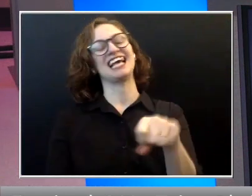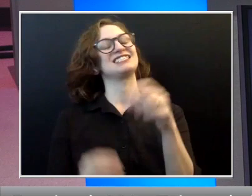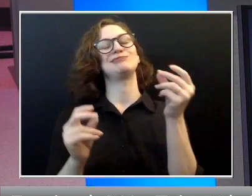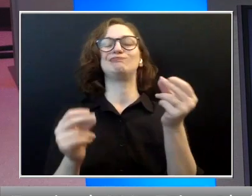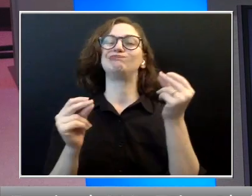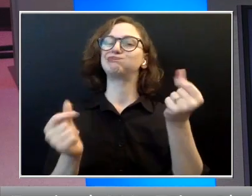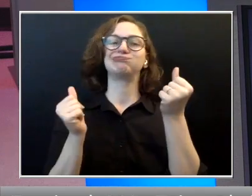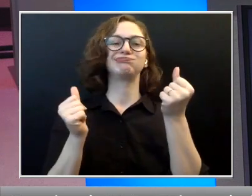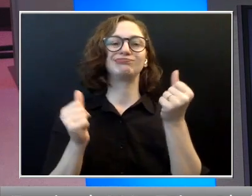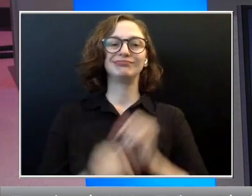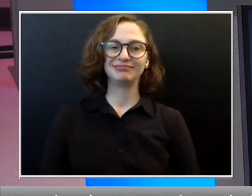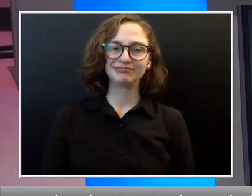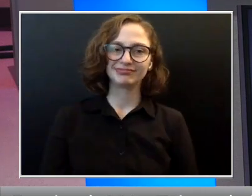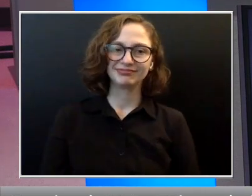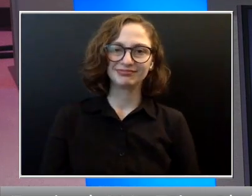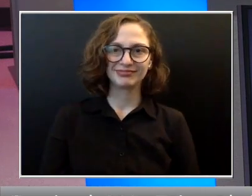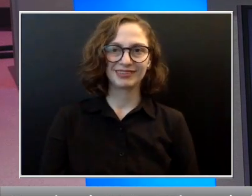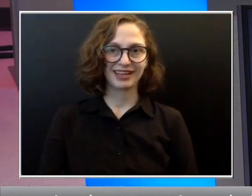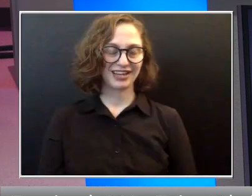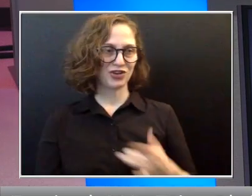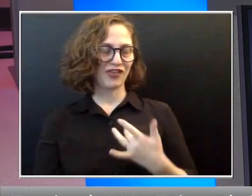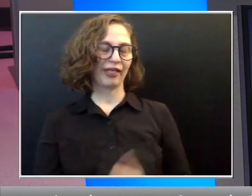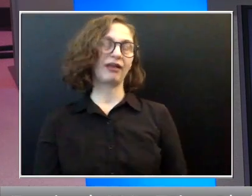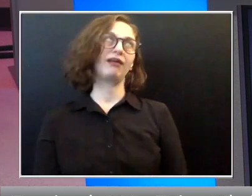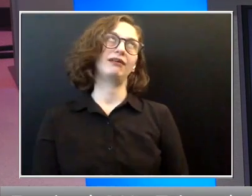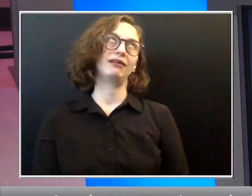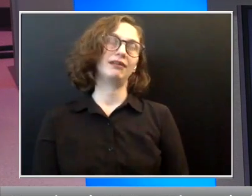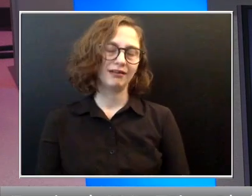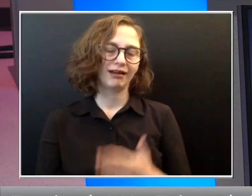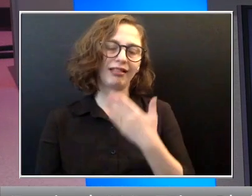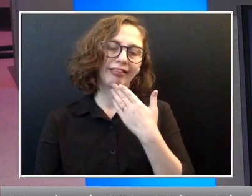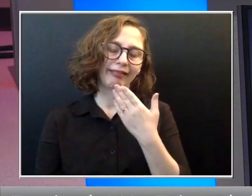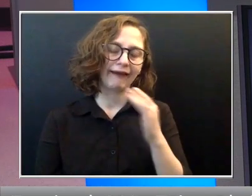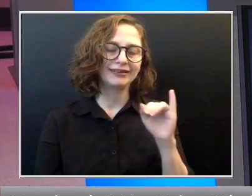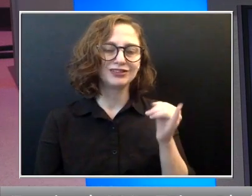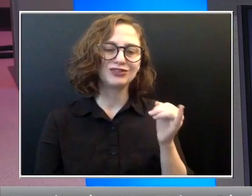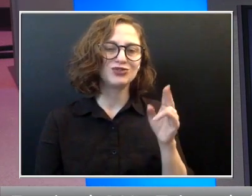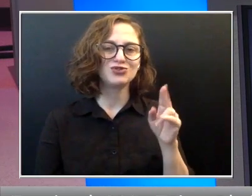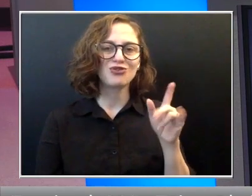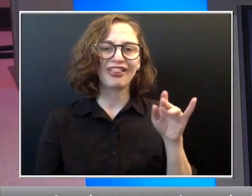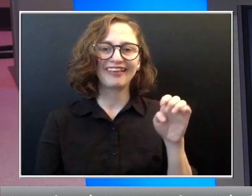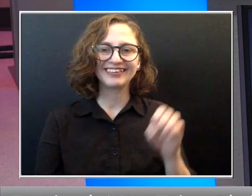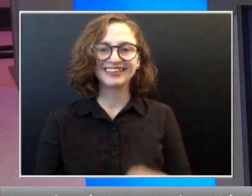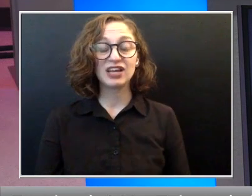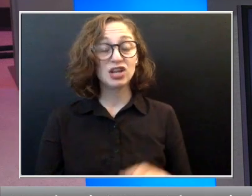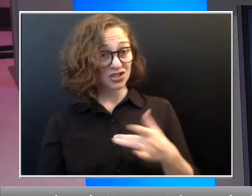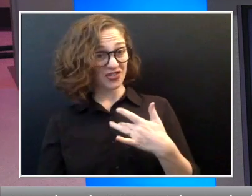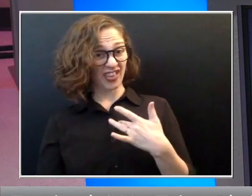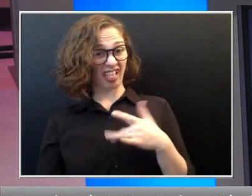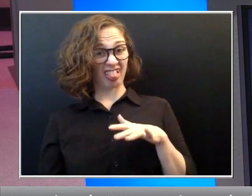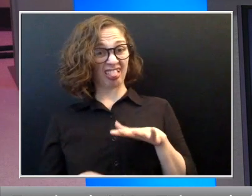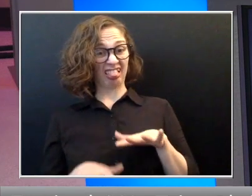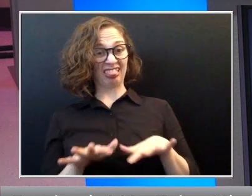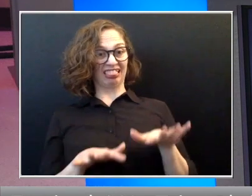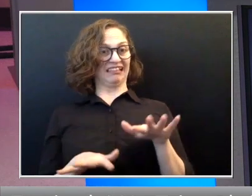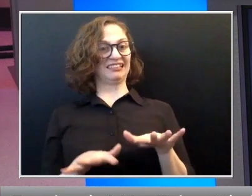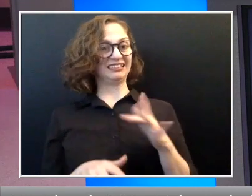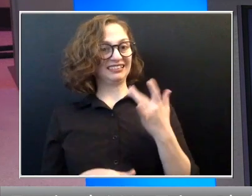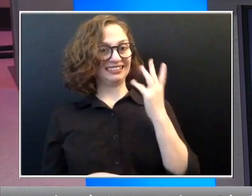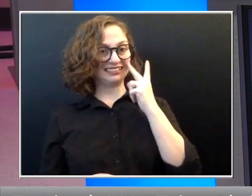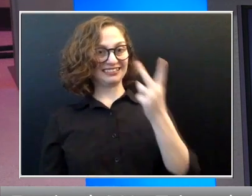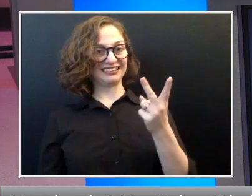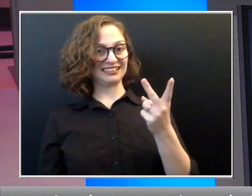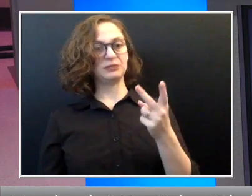like, thanks, Julie? Does it freak you out a little to see it? No, it's just amazing to me that it was